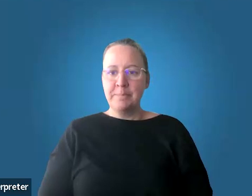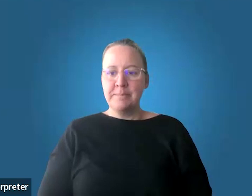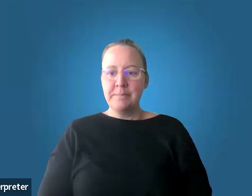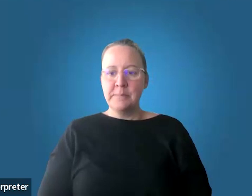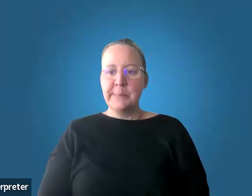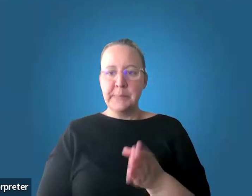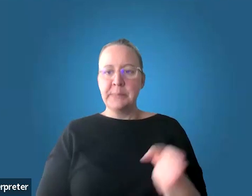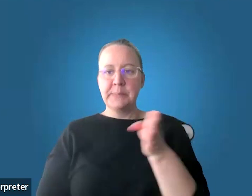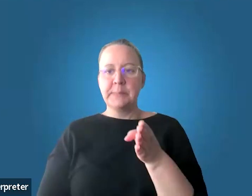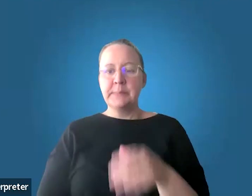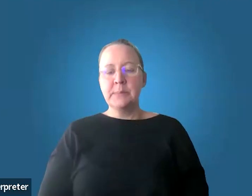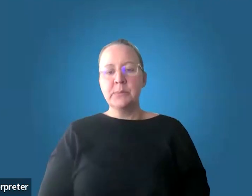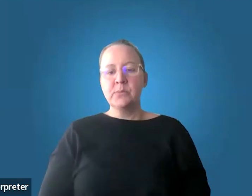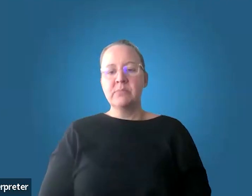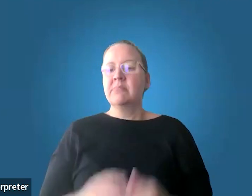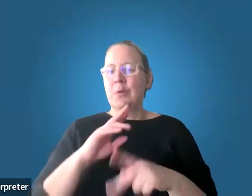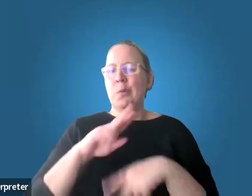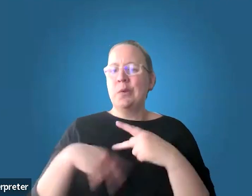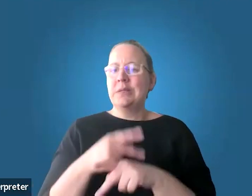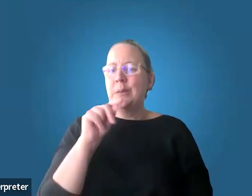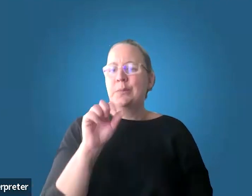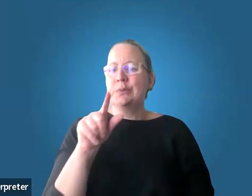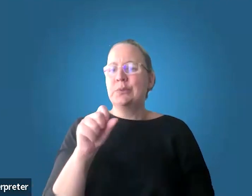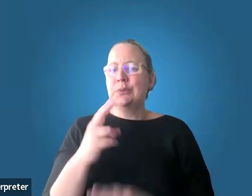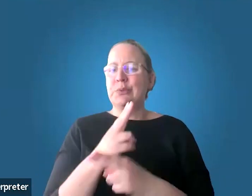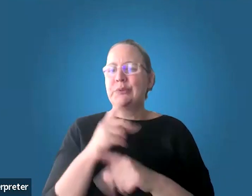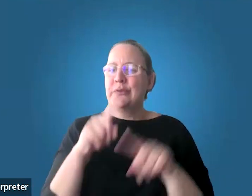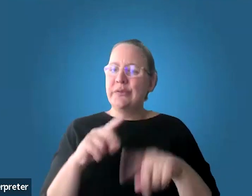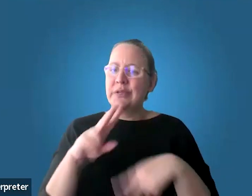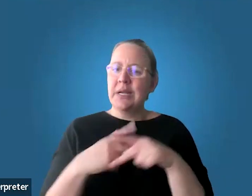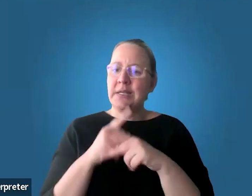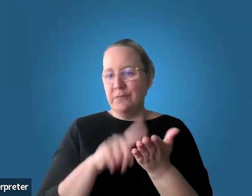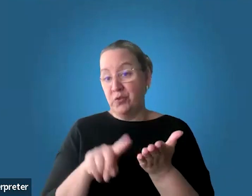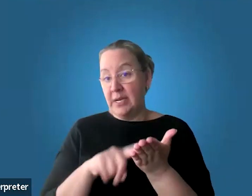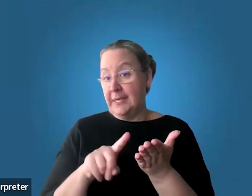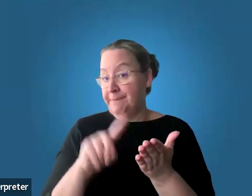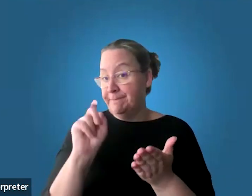Next question is from Carly. What types of tools do you use for various types of tracking?